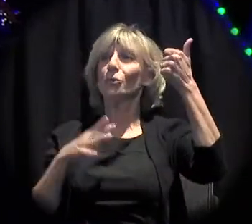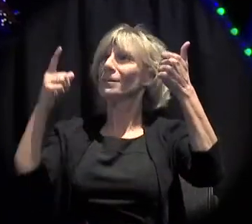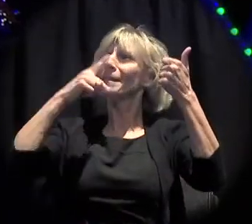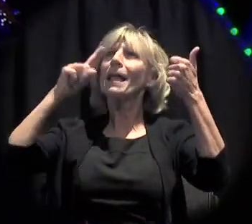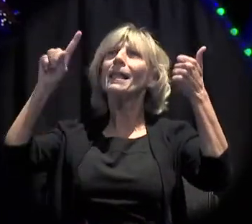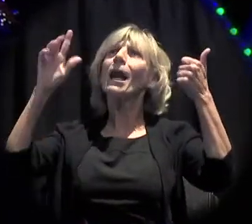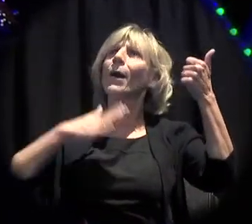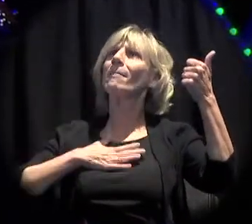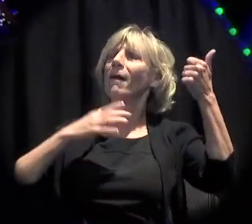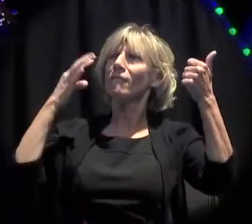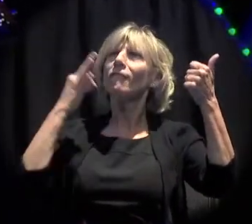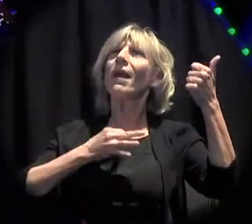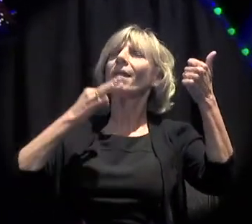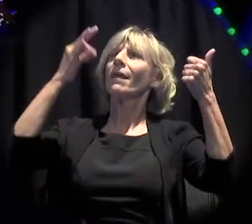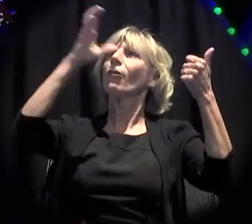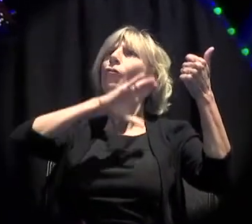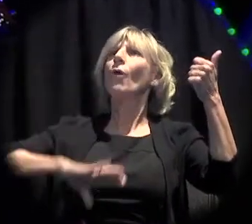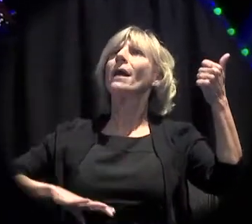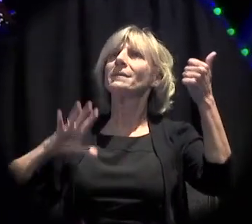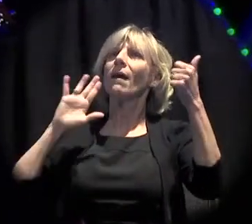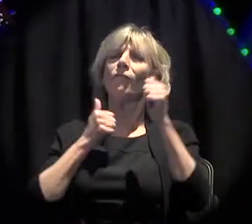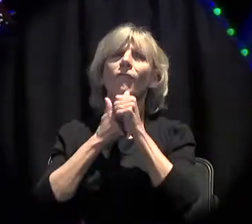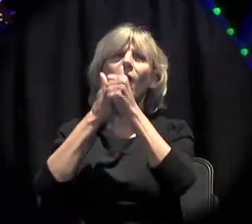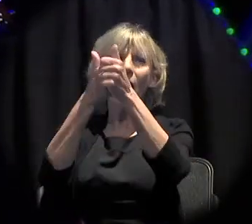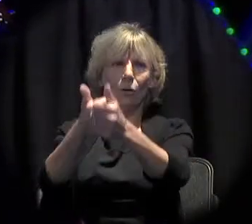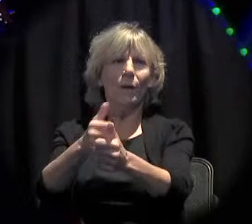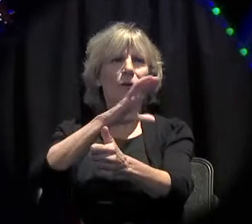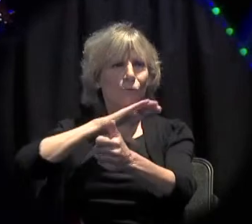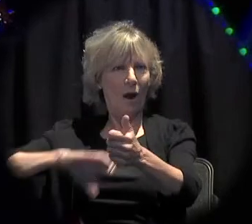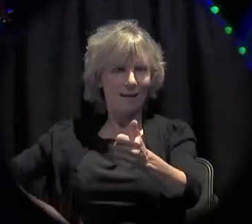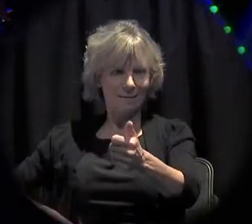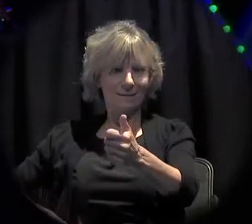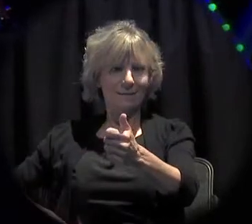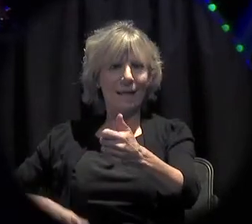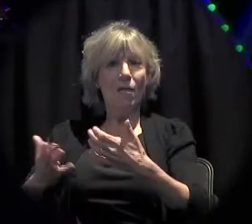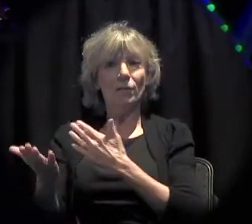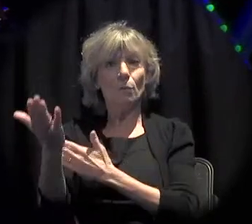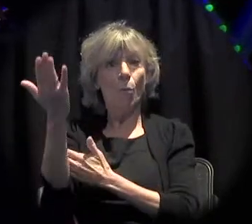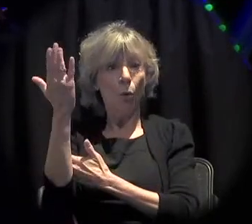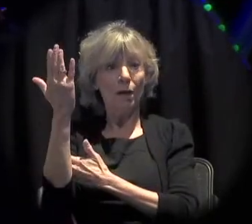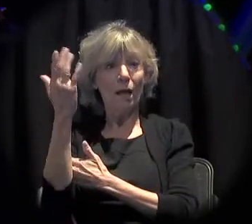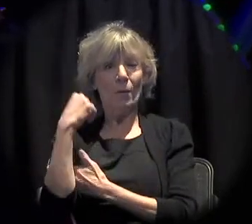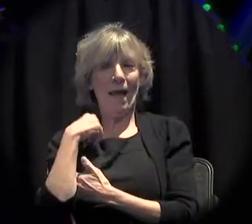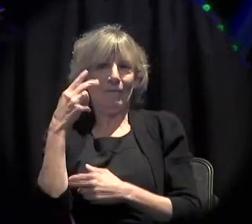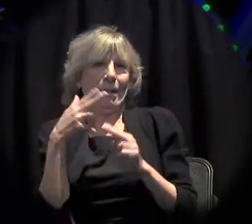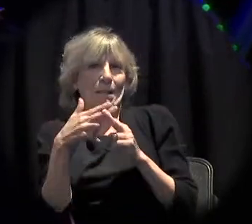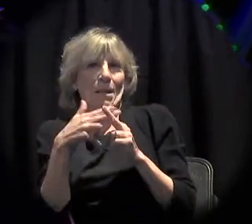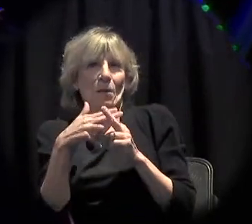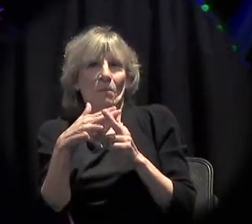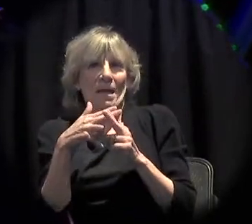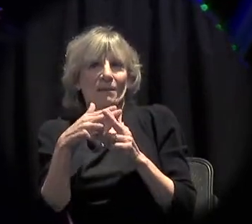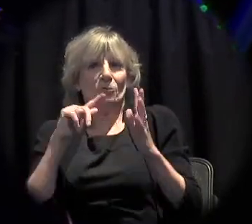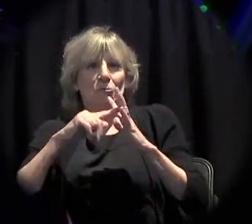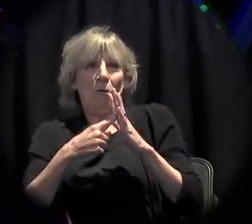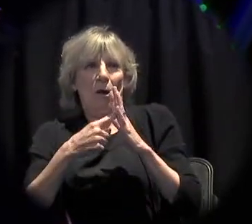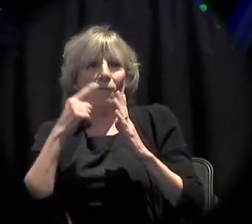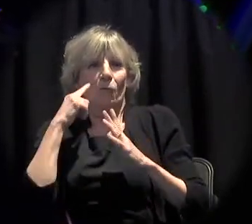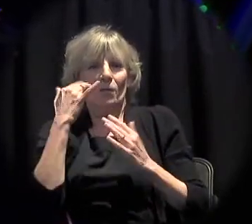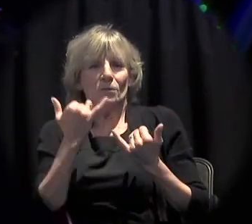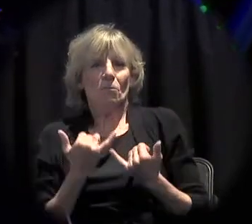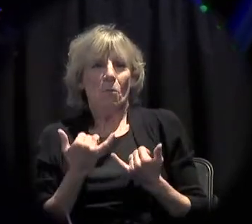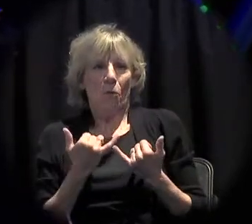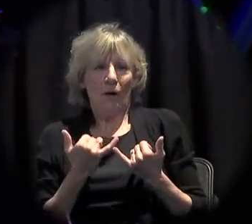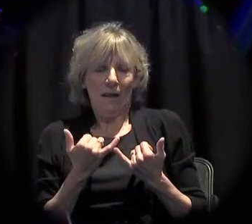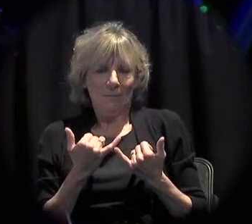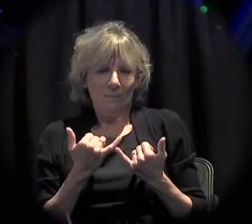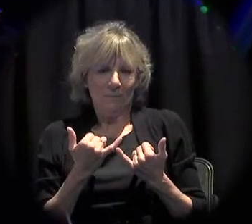their faith in Christ and that they are following Christ. And this morning we get a little bit of a precursor to that. This morning in this service we're